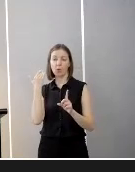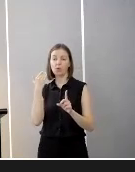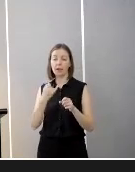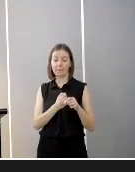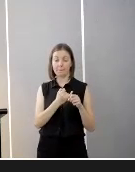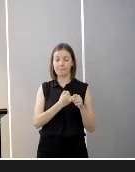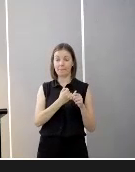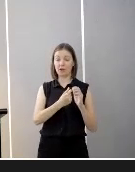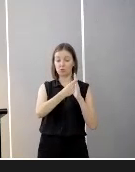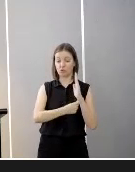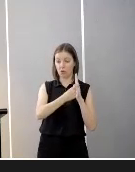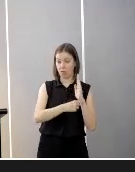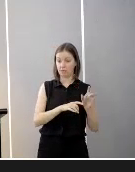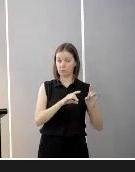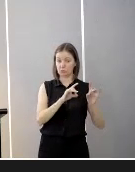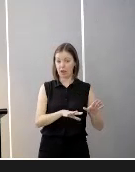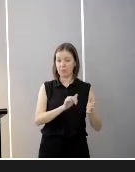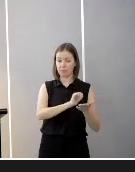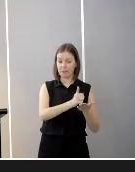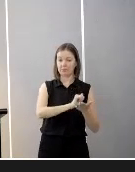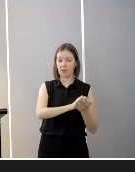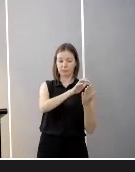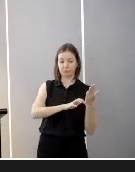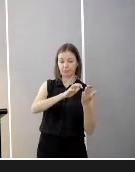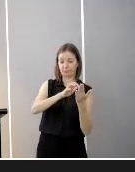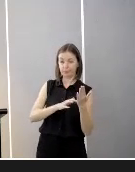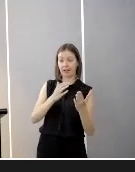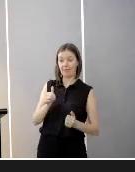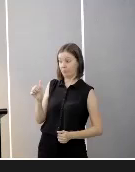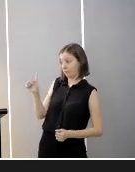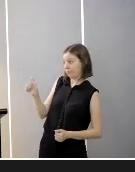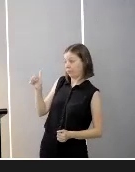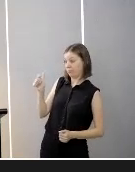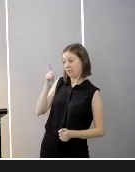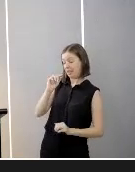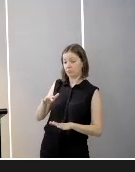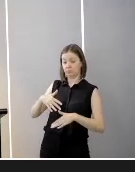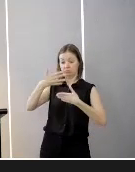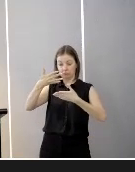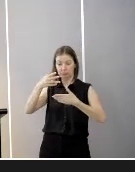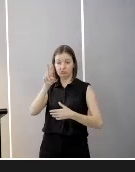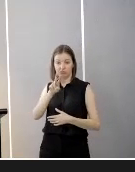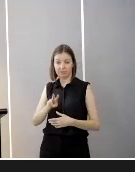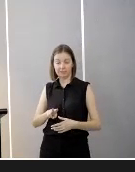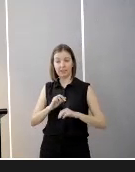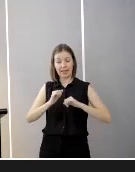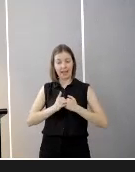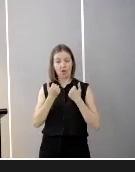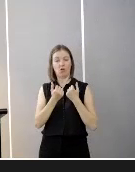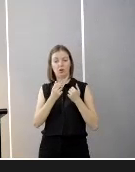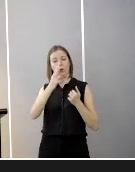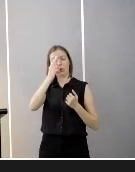of Australia a series of papers. There's a QR code if you want to have a look at this, but it's our own youth